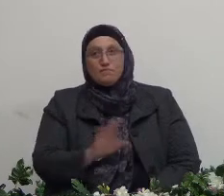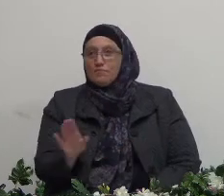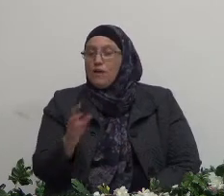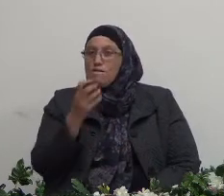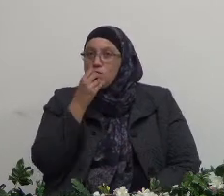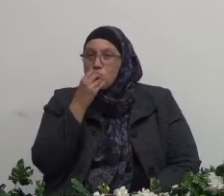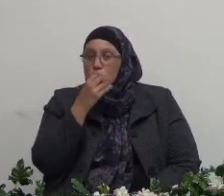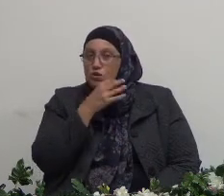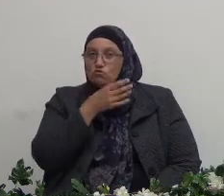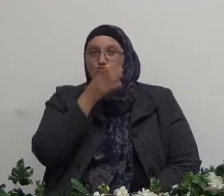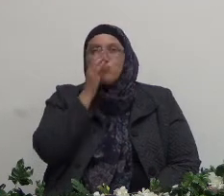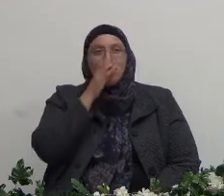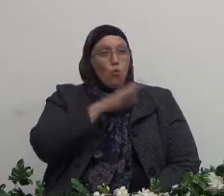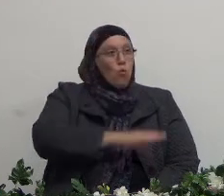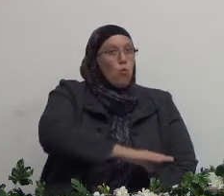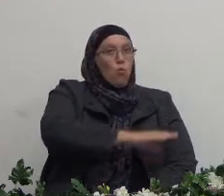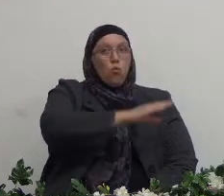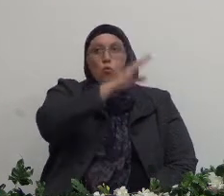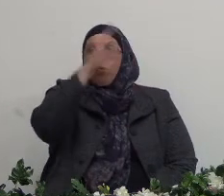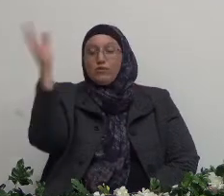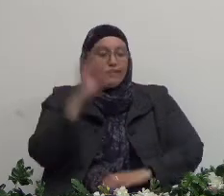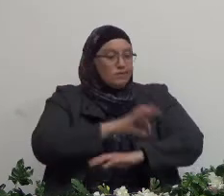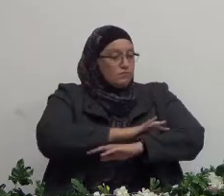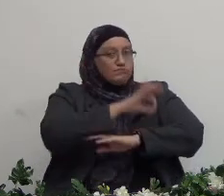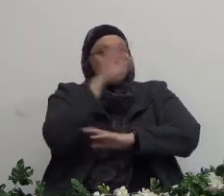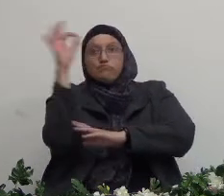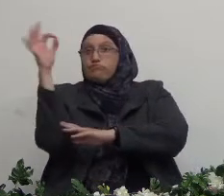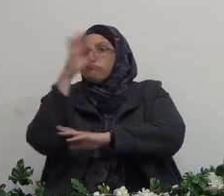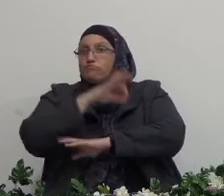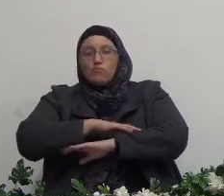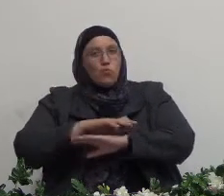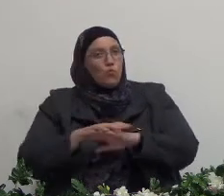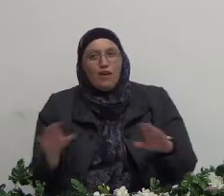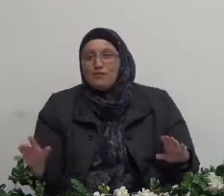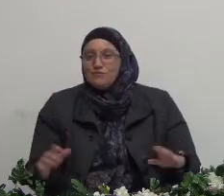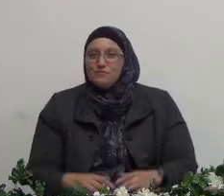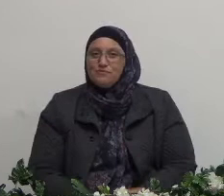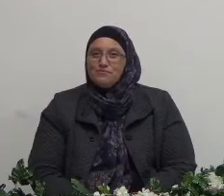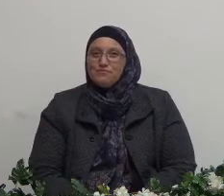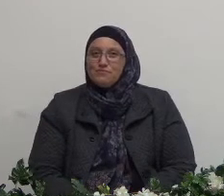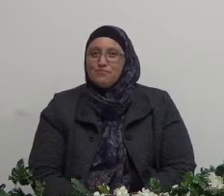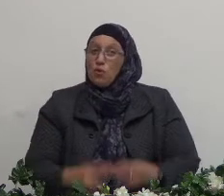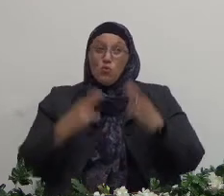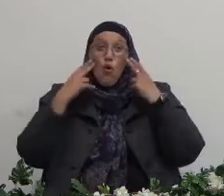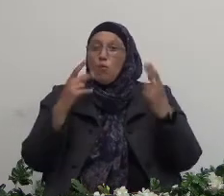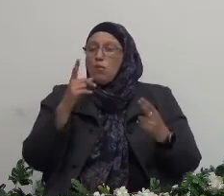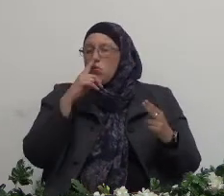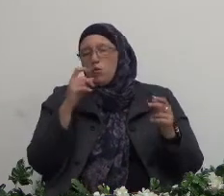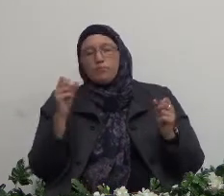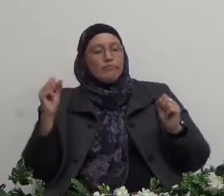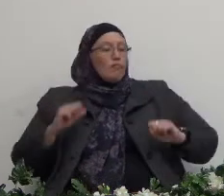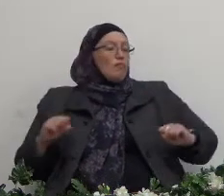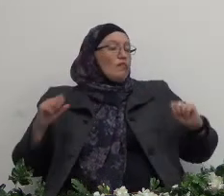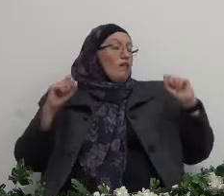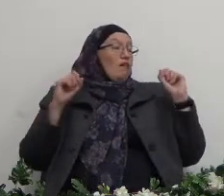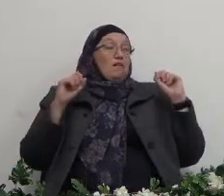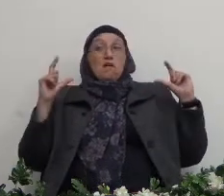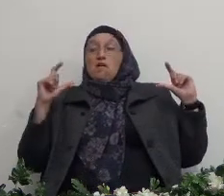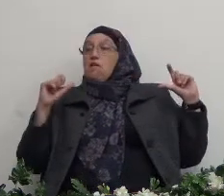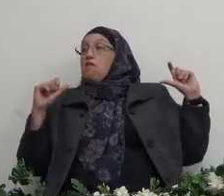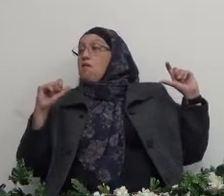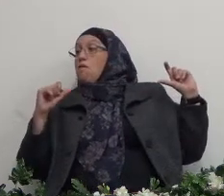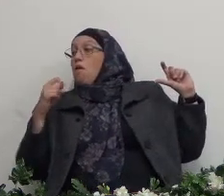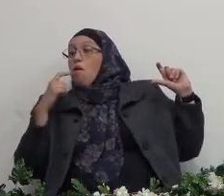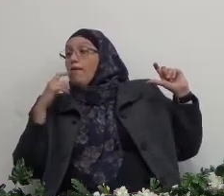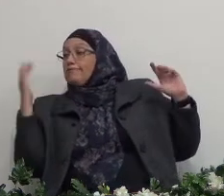day. Things as simple as eating, which is normal. People wake up, they have their breakfast, they might have a piece of fruit, they